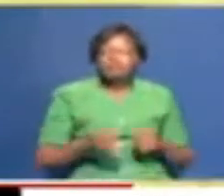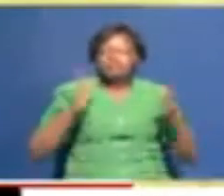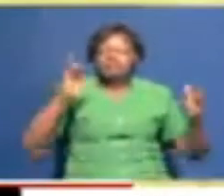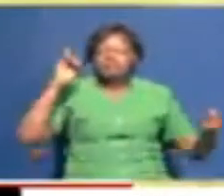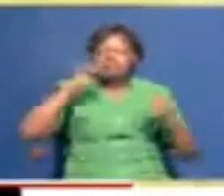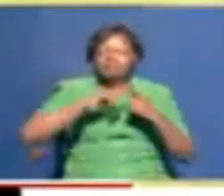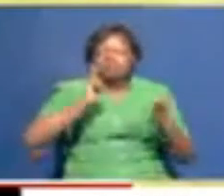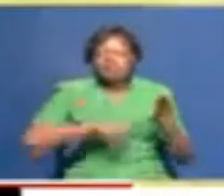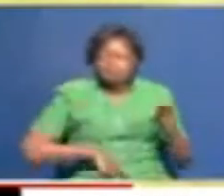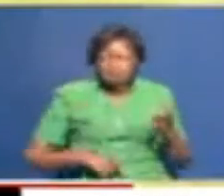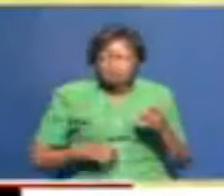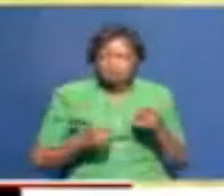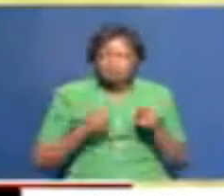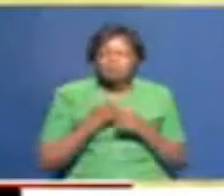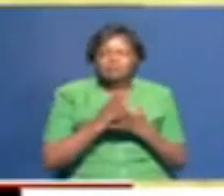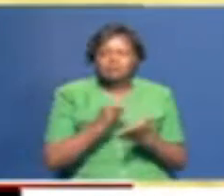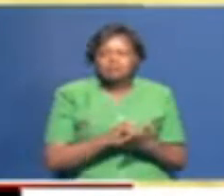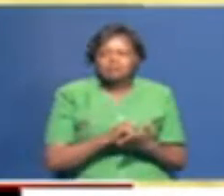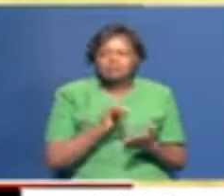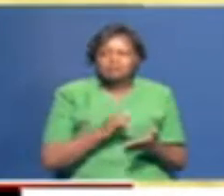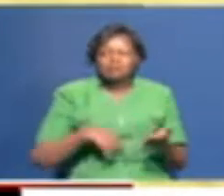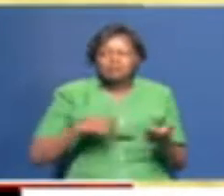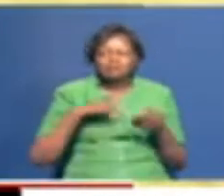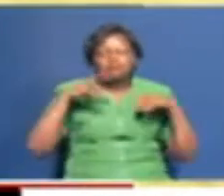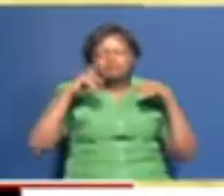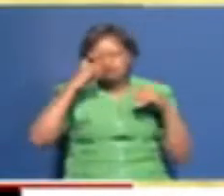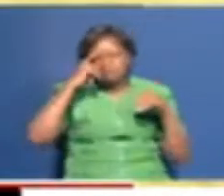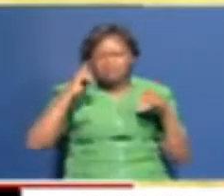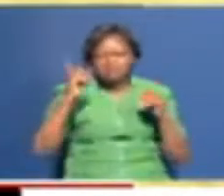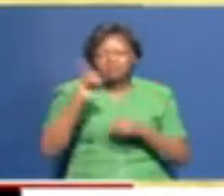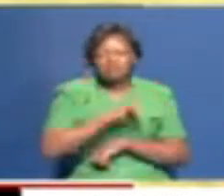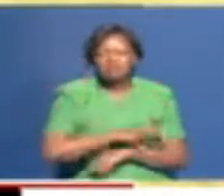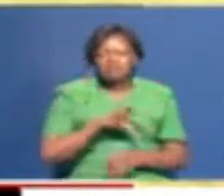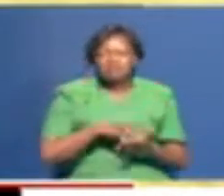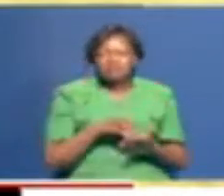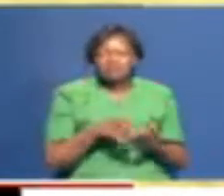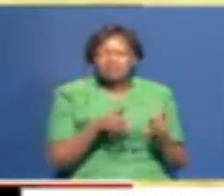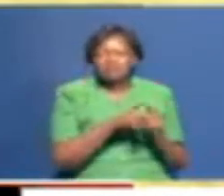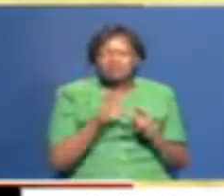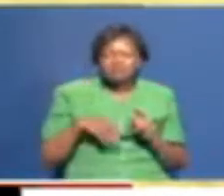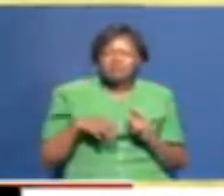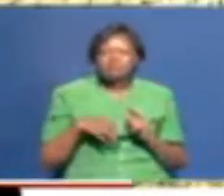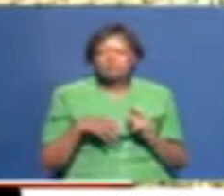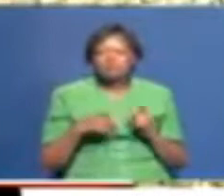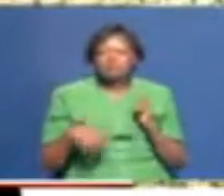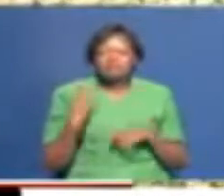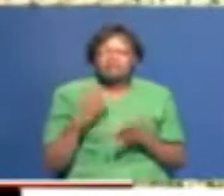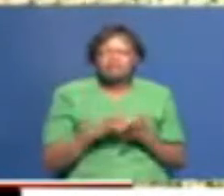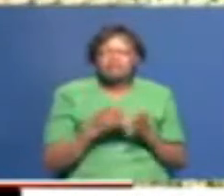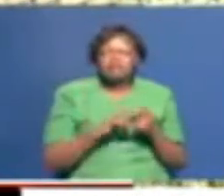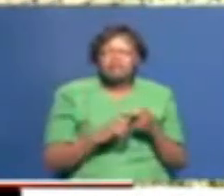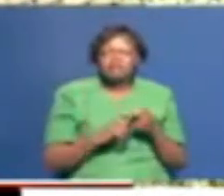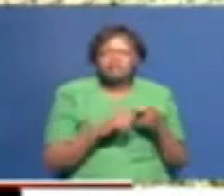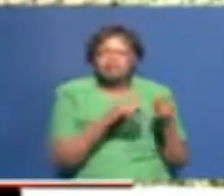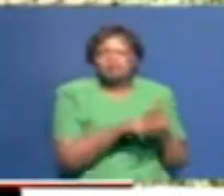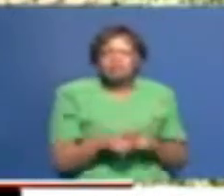is to see that we get to qualify for the one-day status as the women's one-day status, and even at some